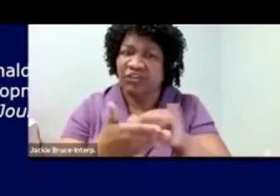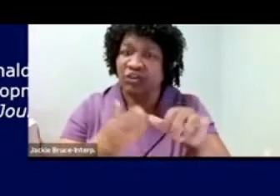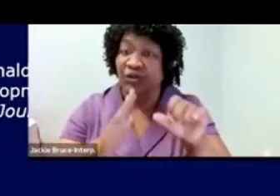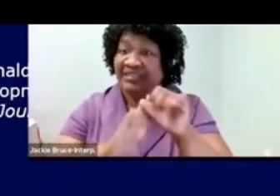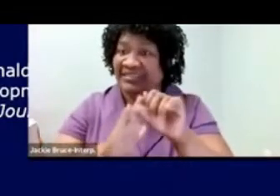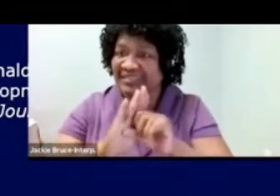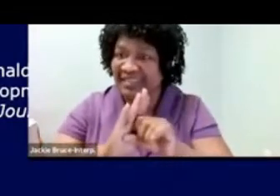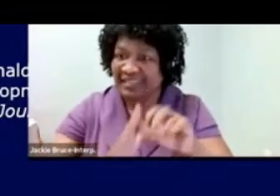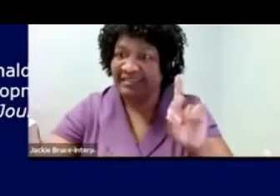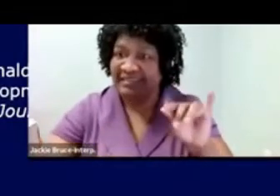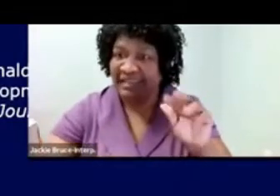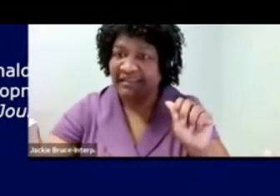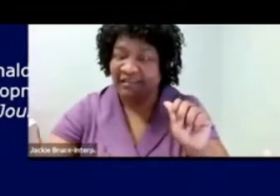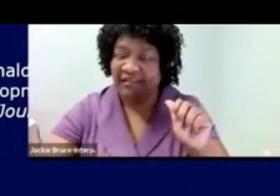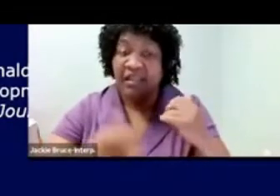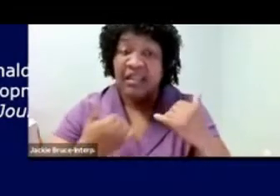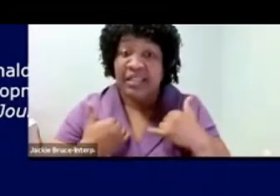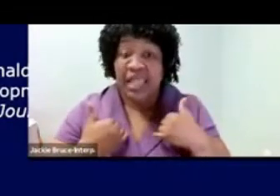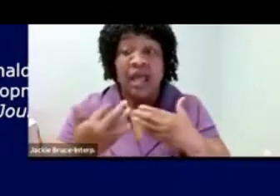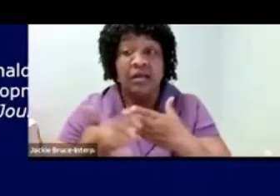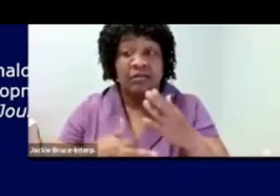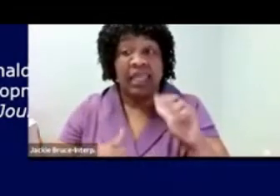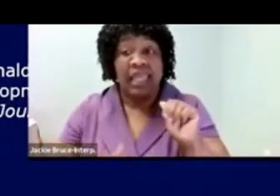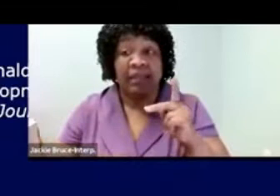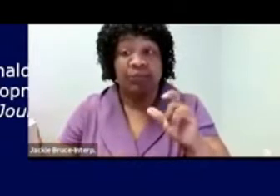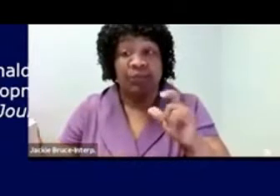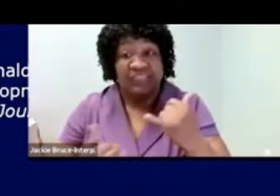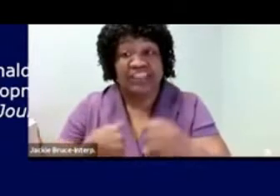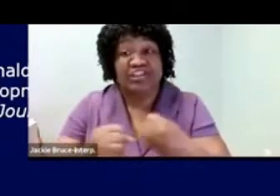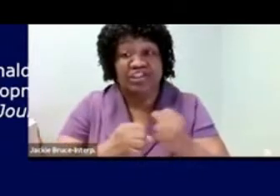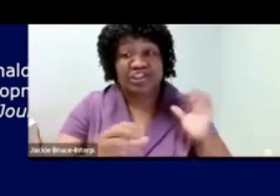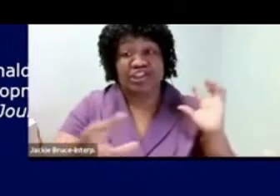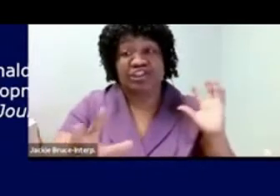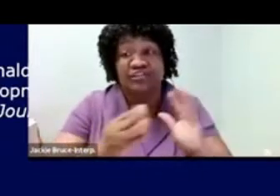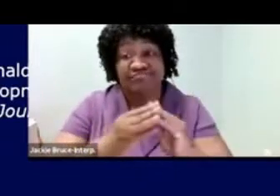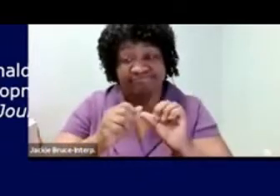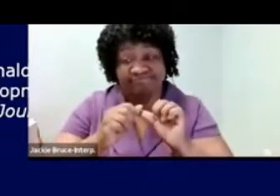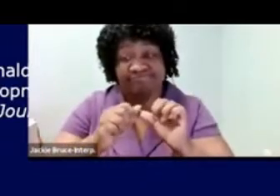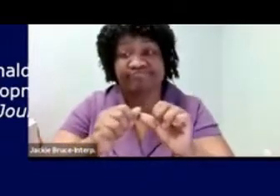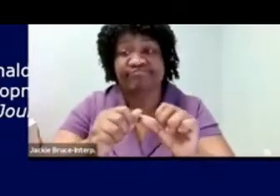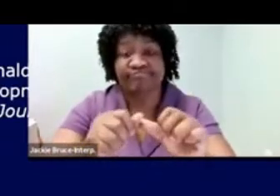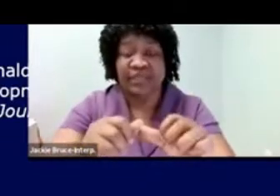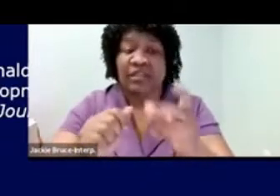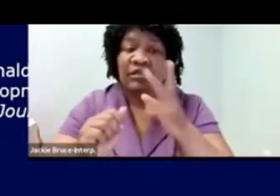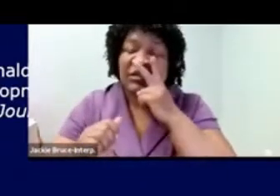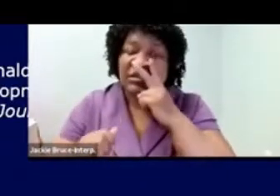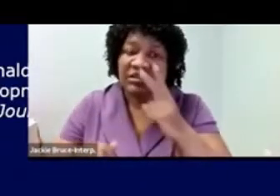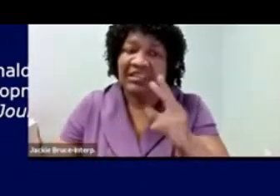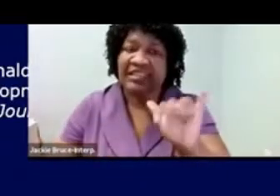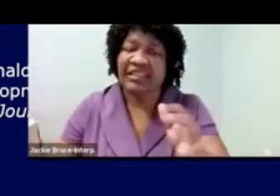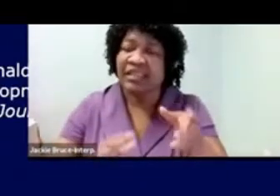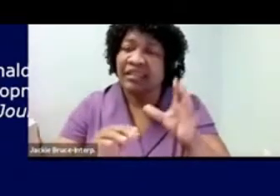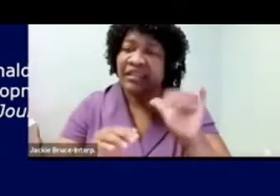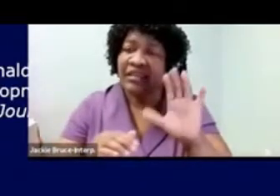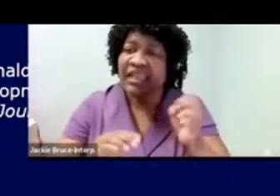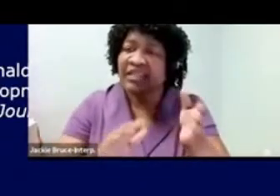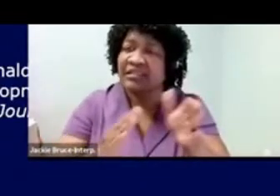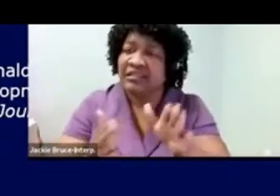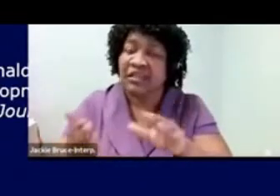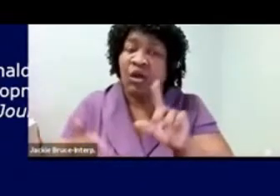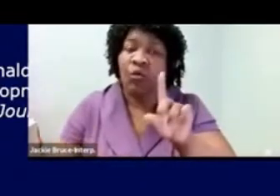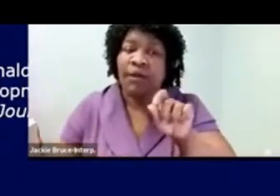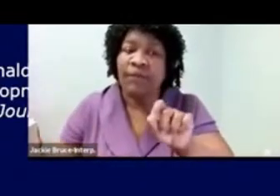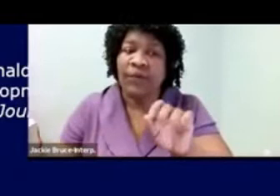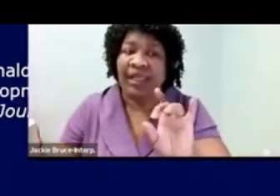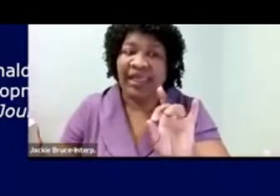data, and we've actually now taken this through April of this year, and it's a consistent pattern, is that the case fatality rate has stayed between